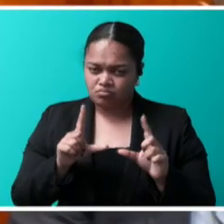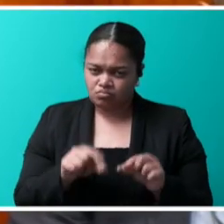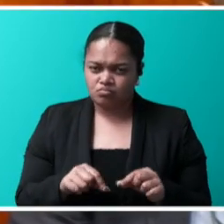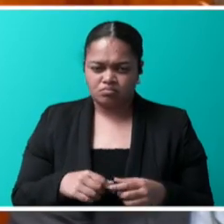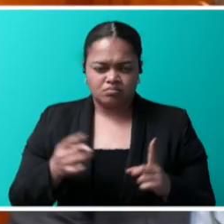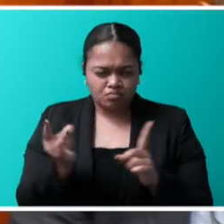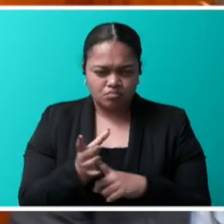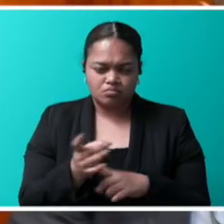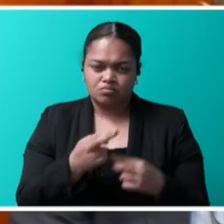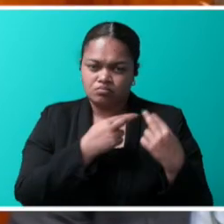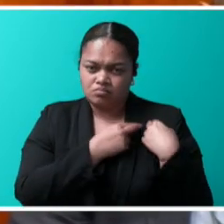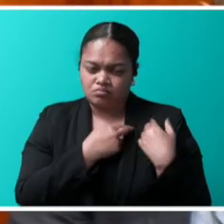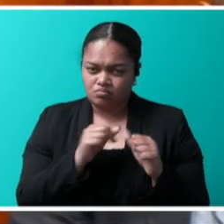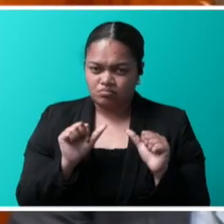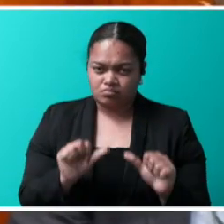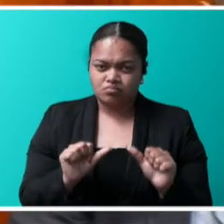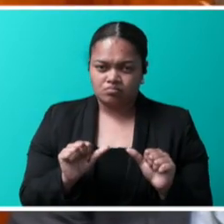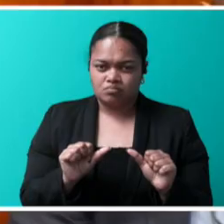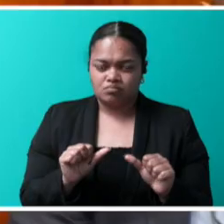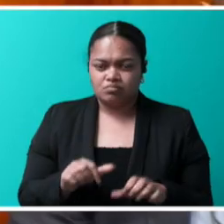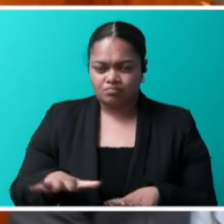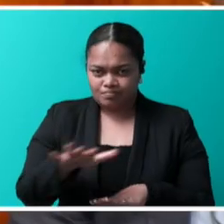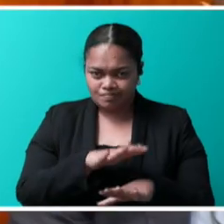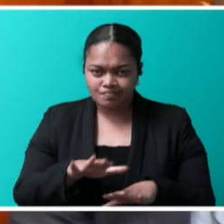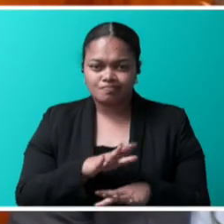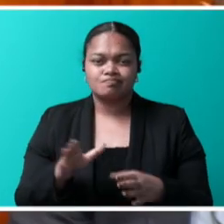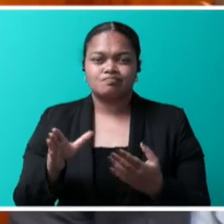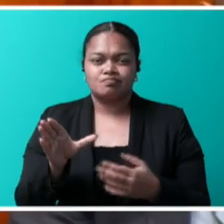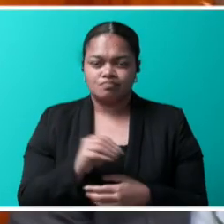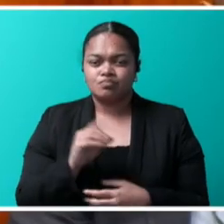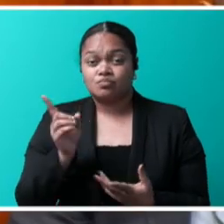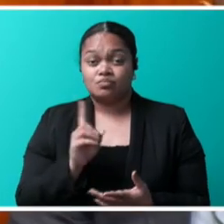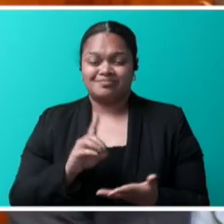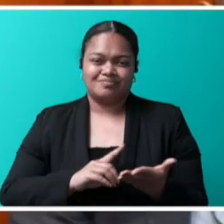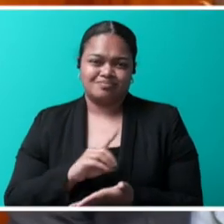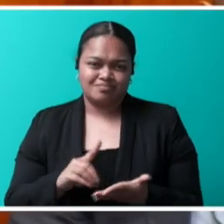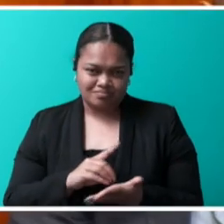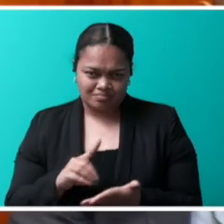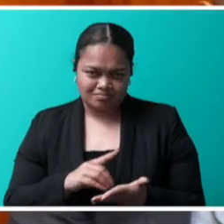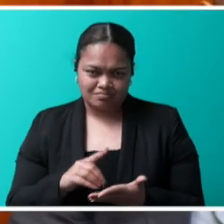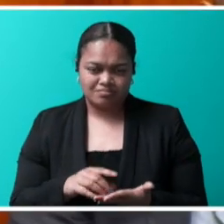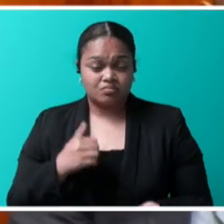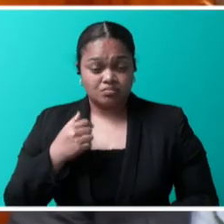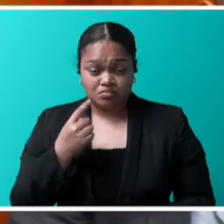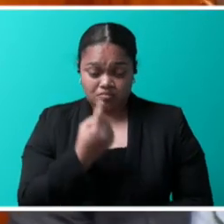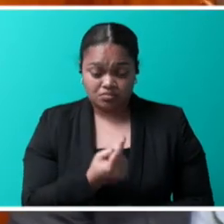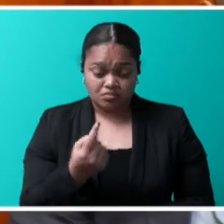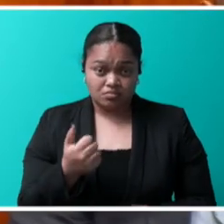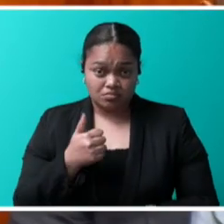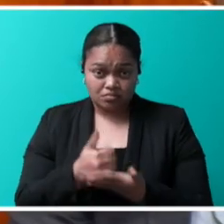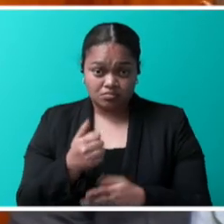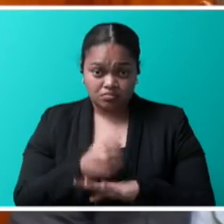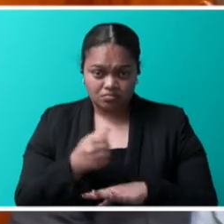vital role in protecting our borders from pests and diseases. It supports government priorities by